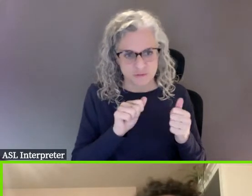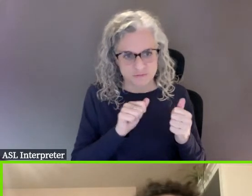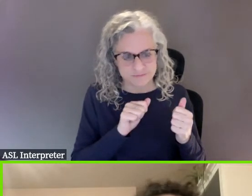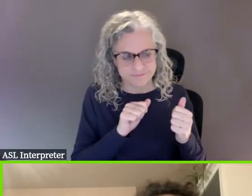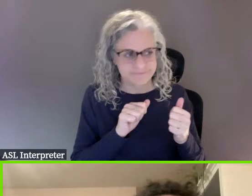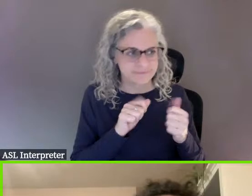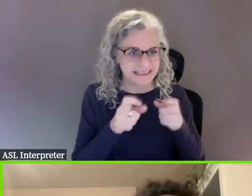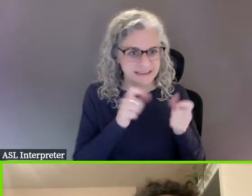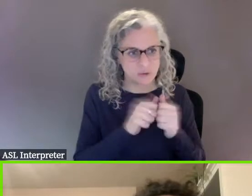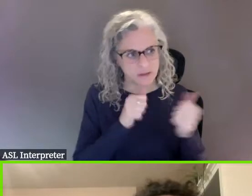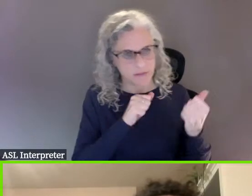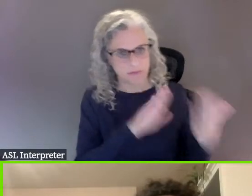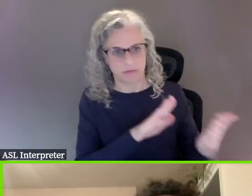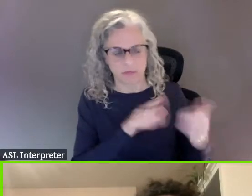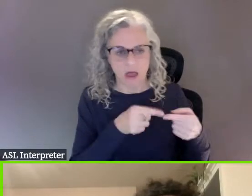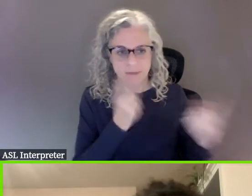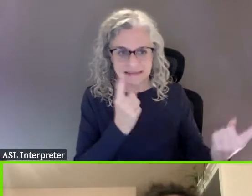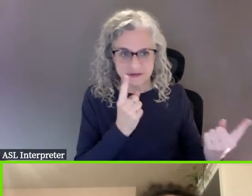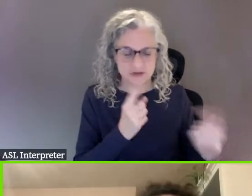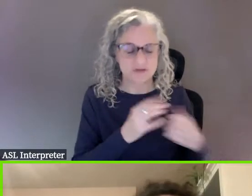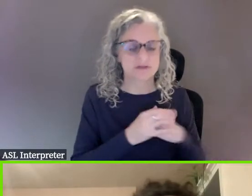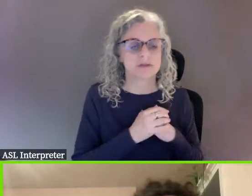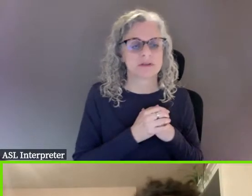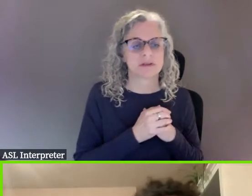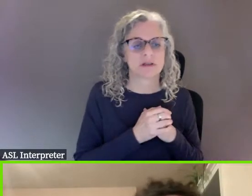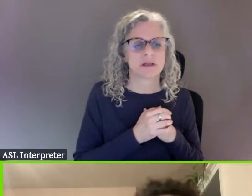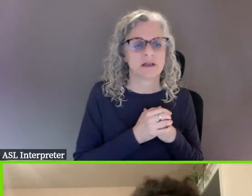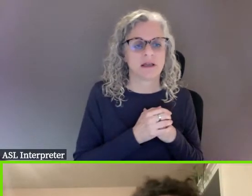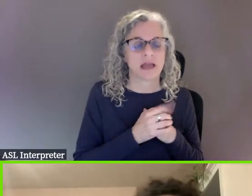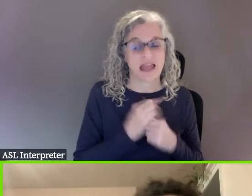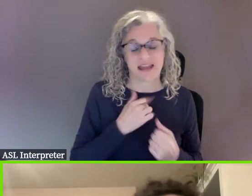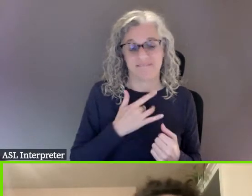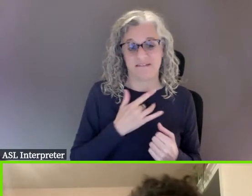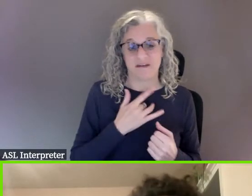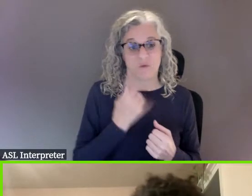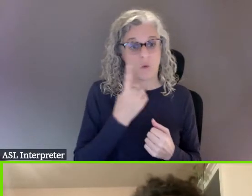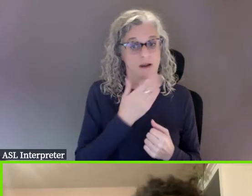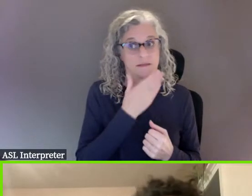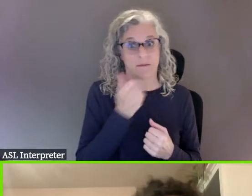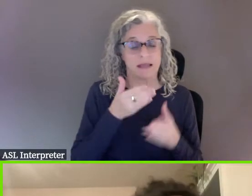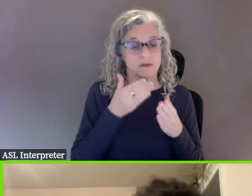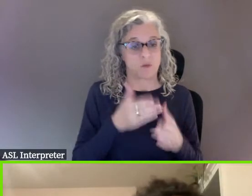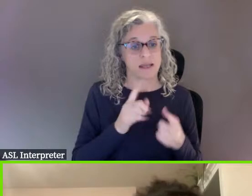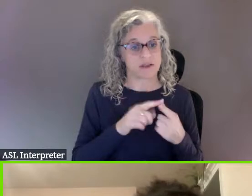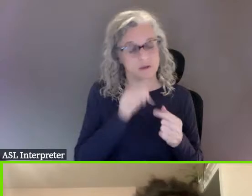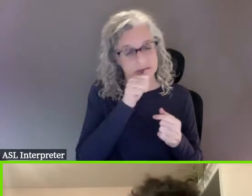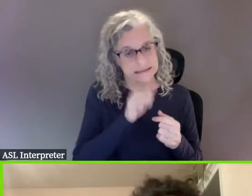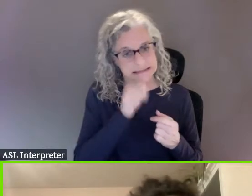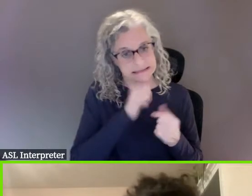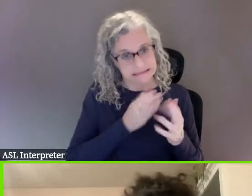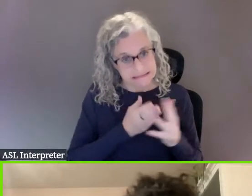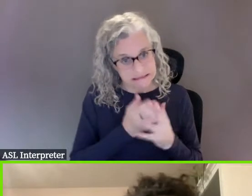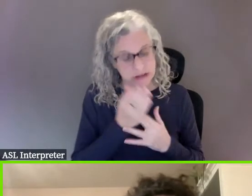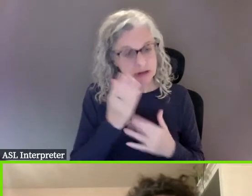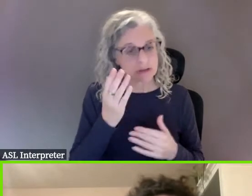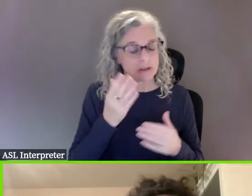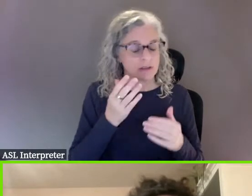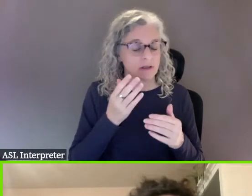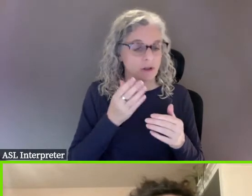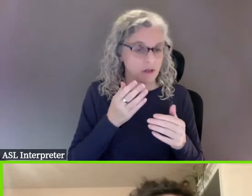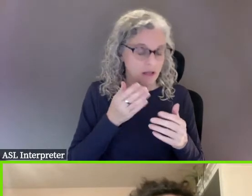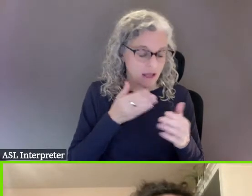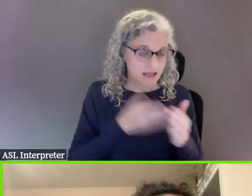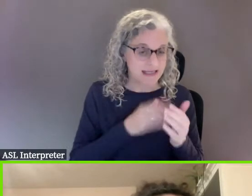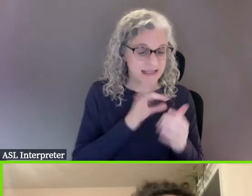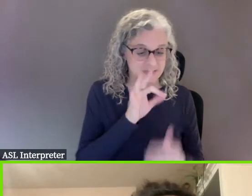through. And I really do believe that one of the ways that we weather the long-term struggle against fascism is reviving the worker movement, for